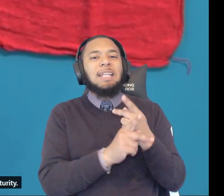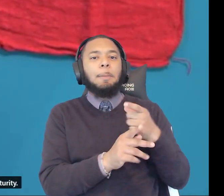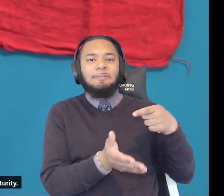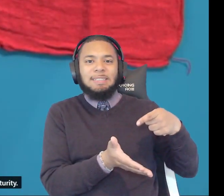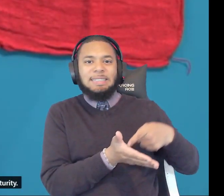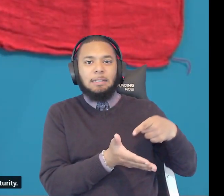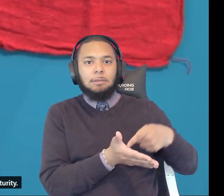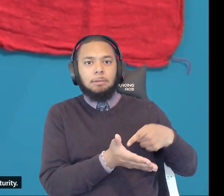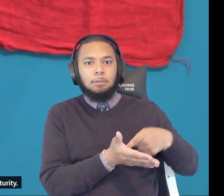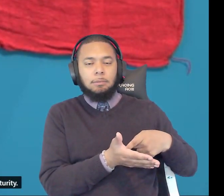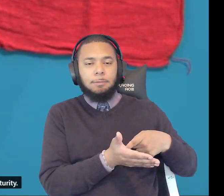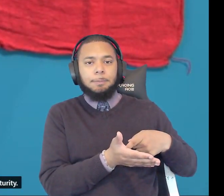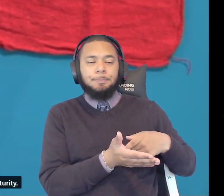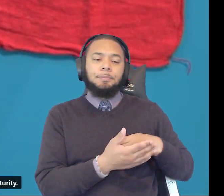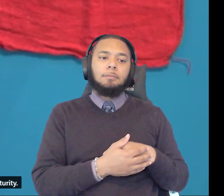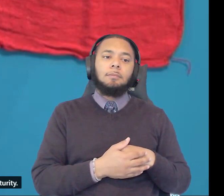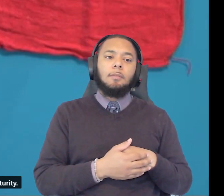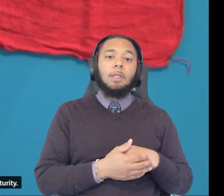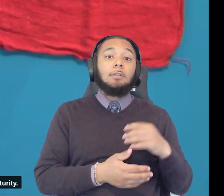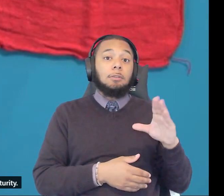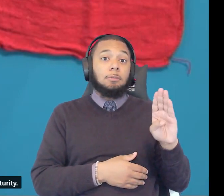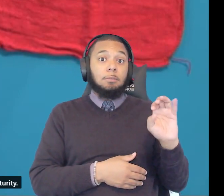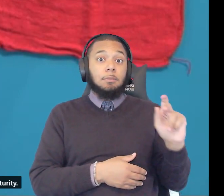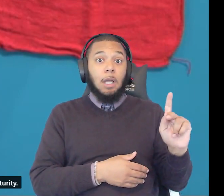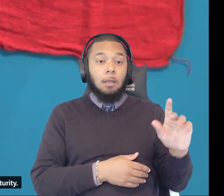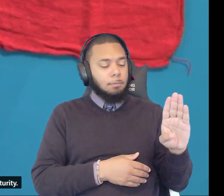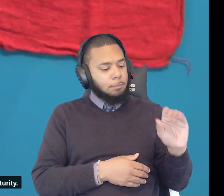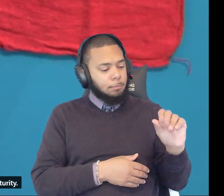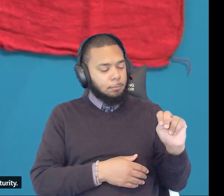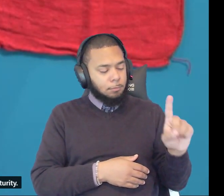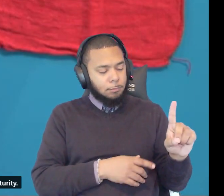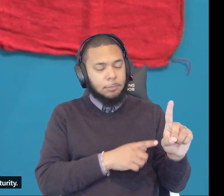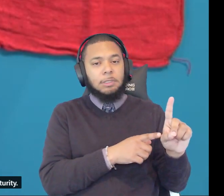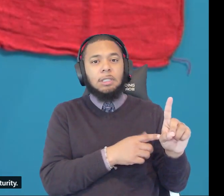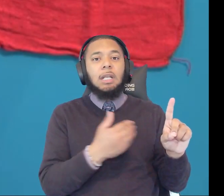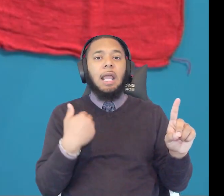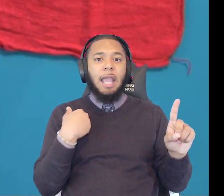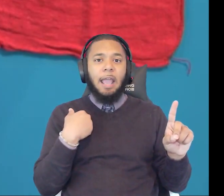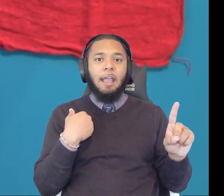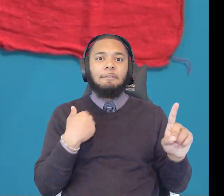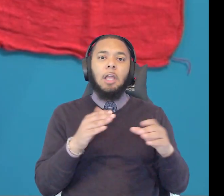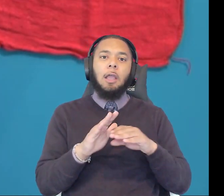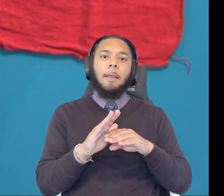So bonds have certain features. They have a maturity.